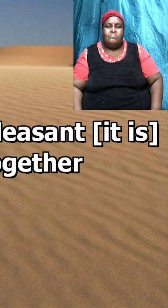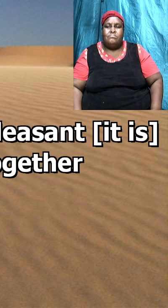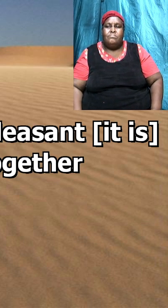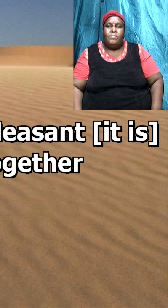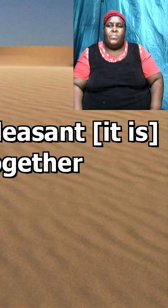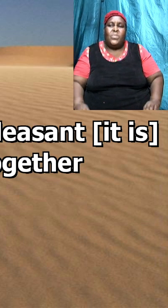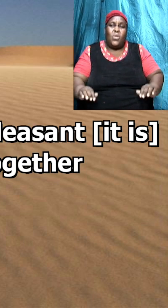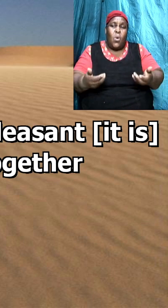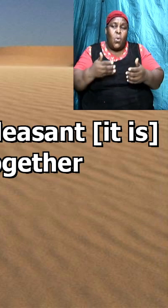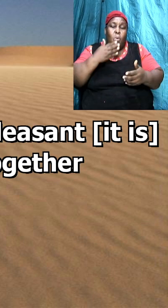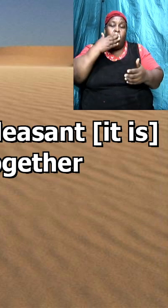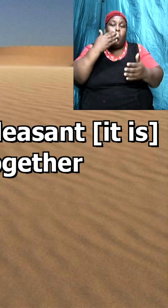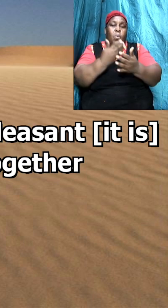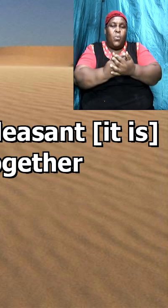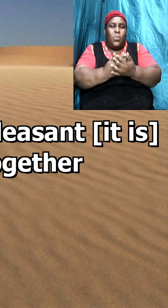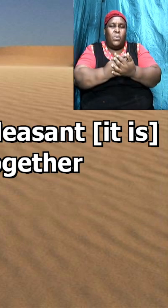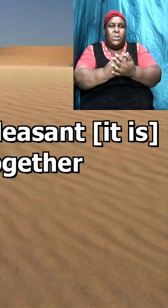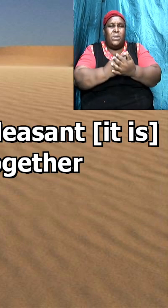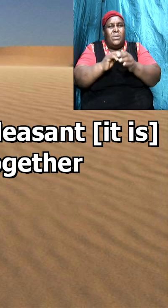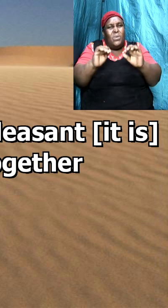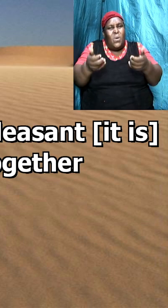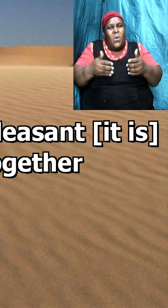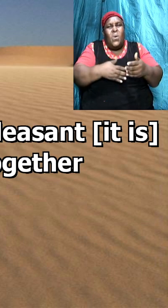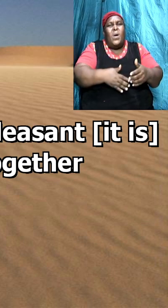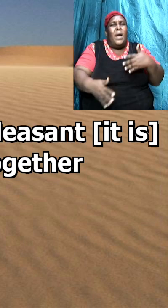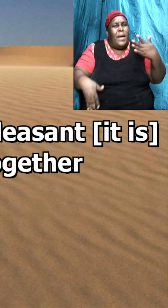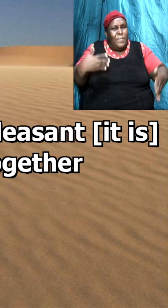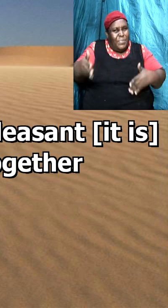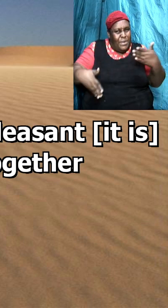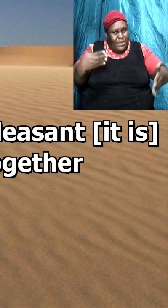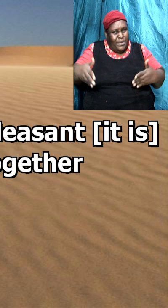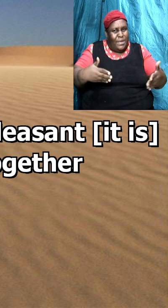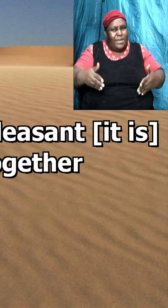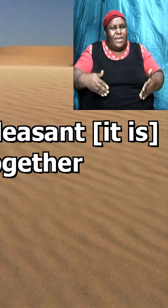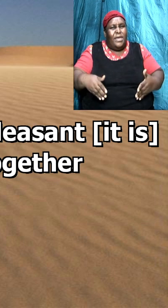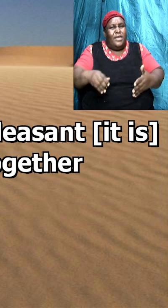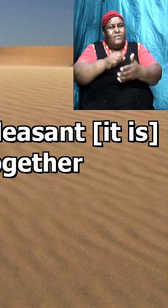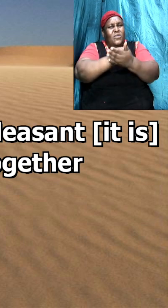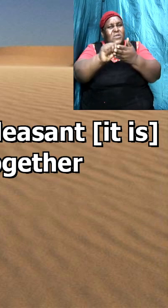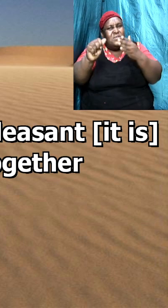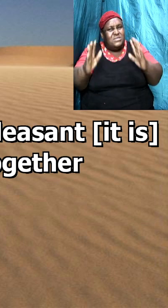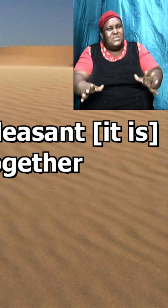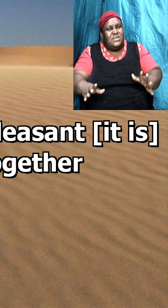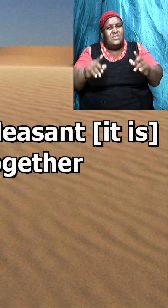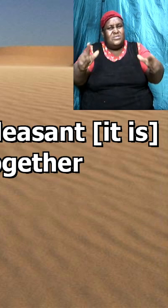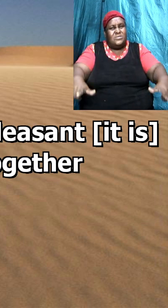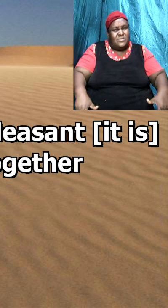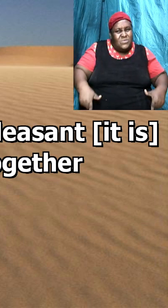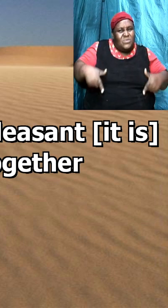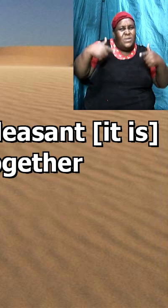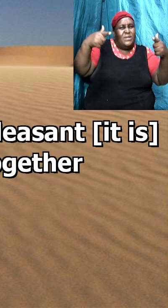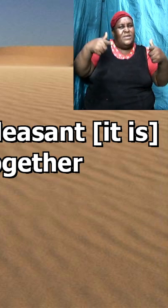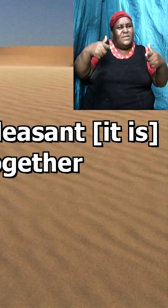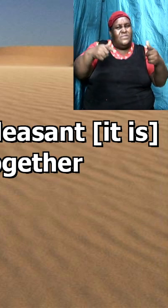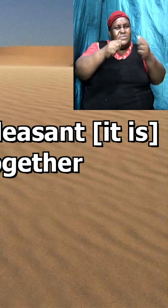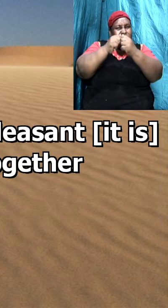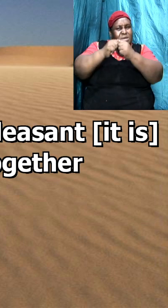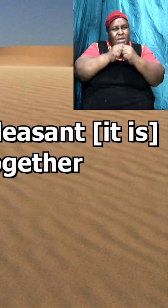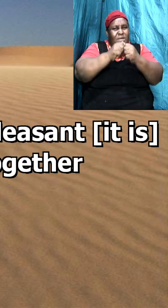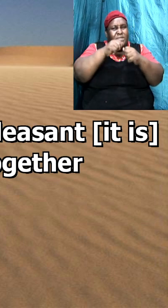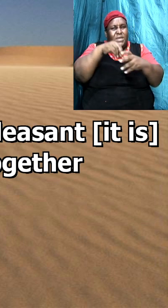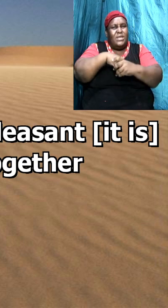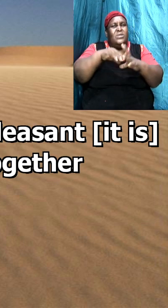How good and how pleasant it is for brethren to dwell together in unity.